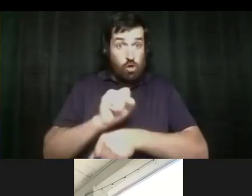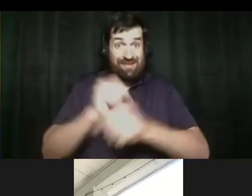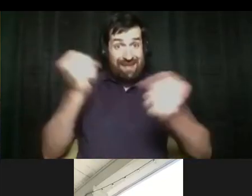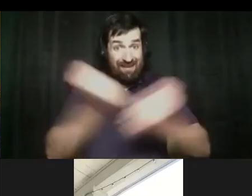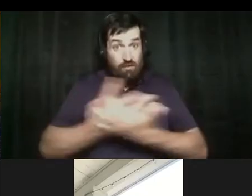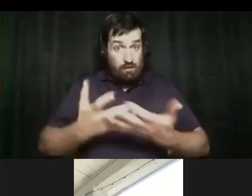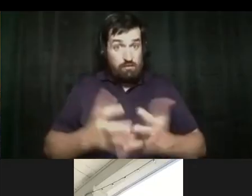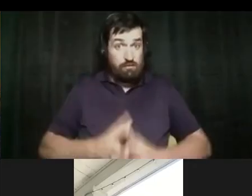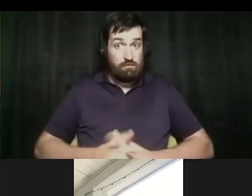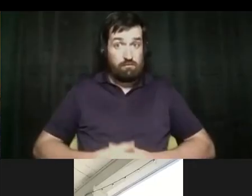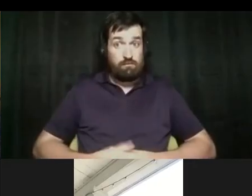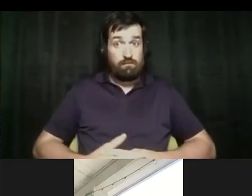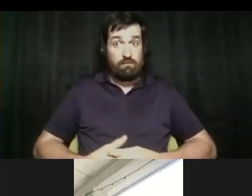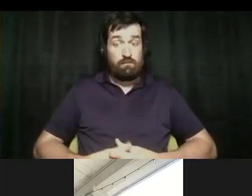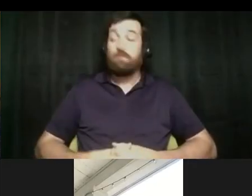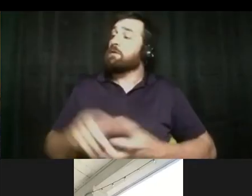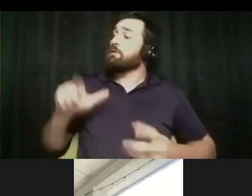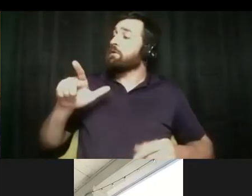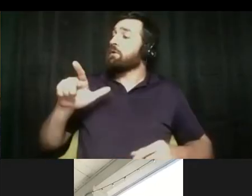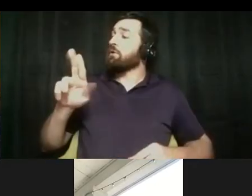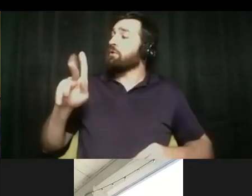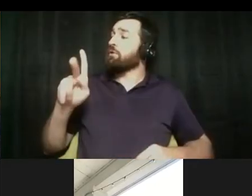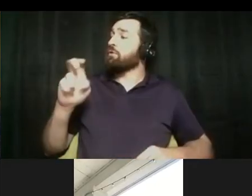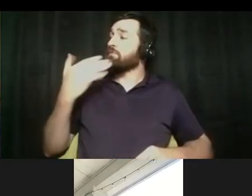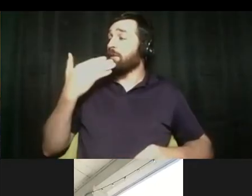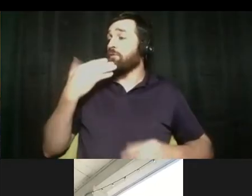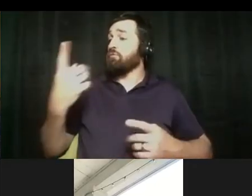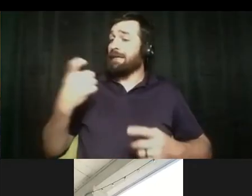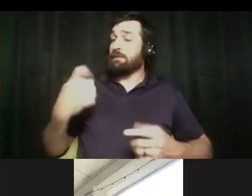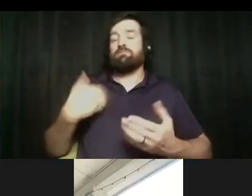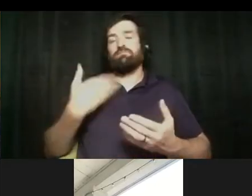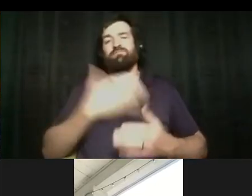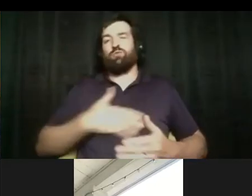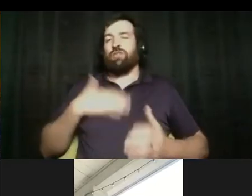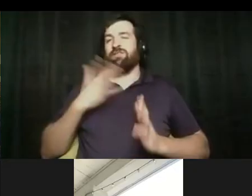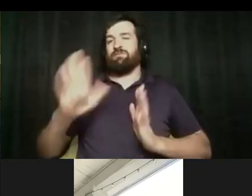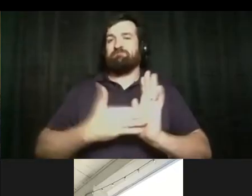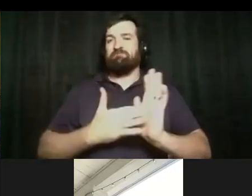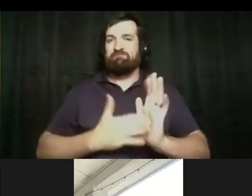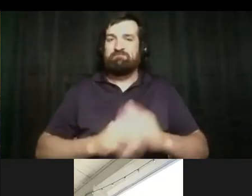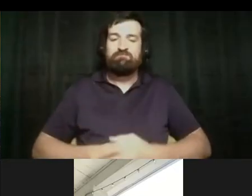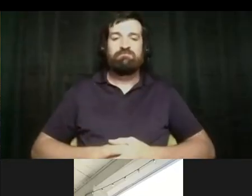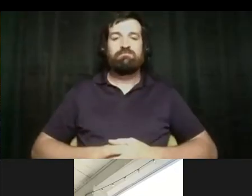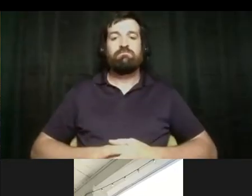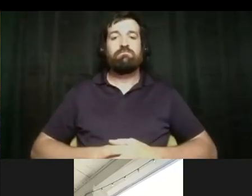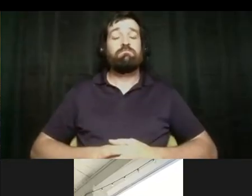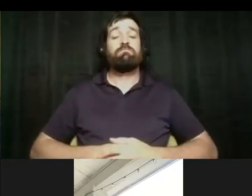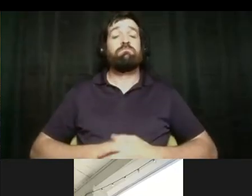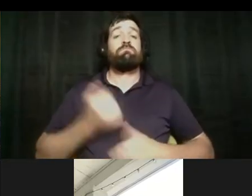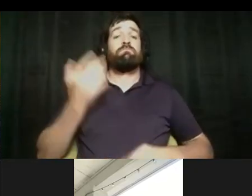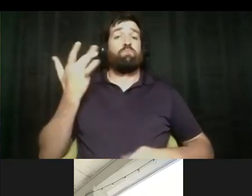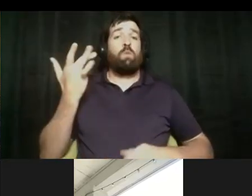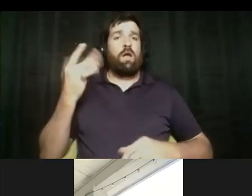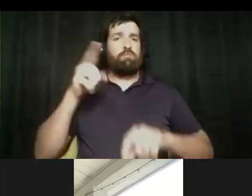picture? Luke, thanks for asking, and I appreciate your compliment. The reason we have so many